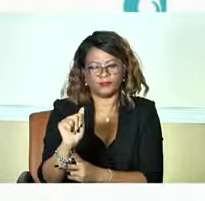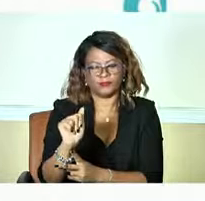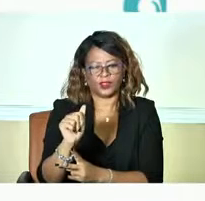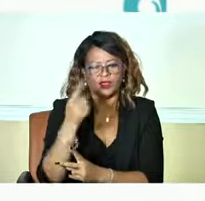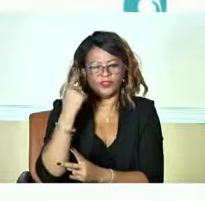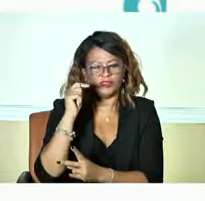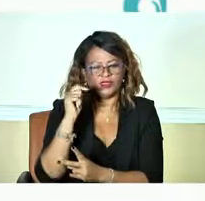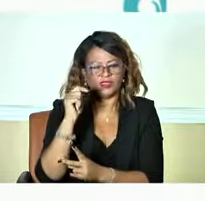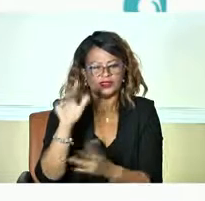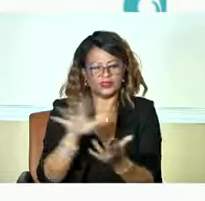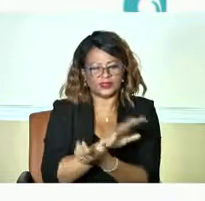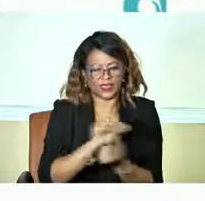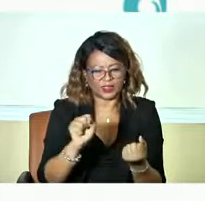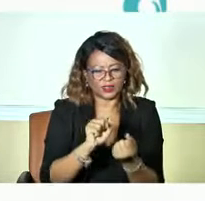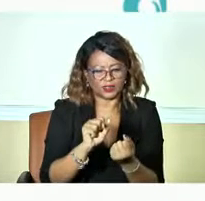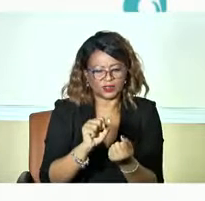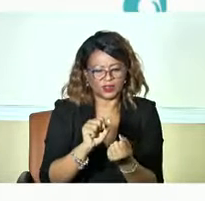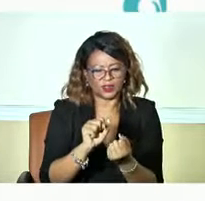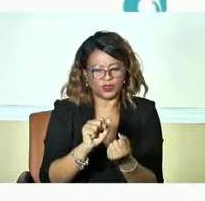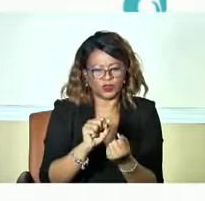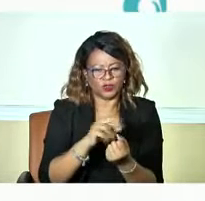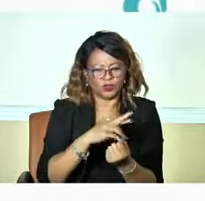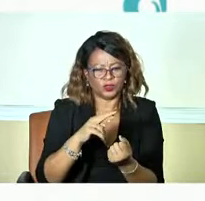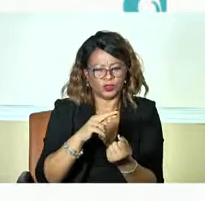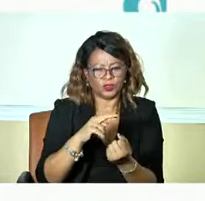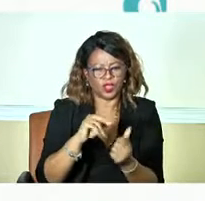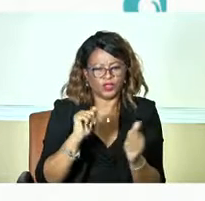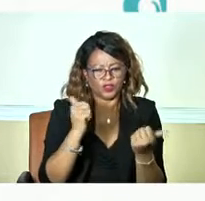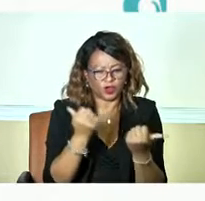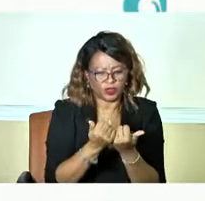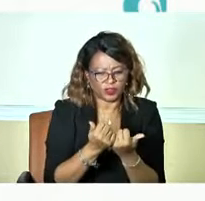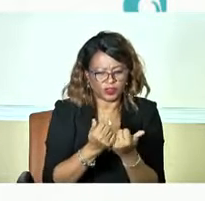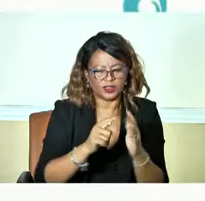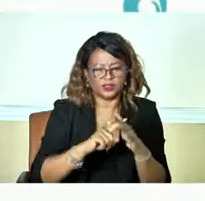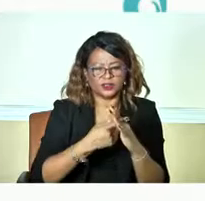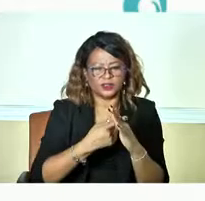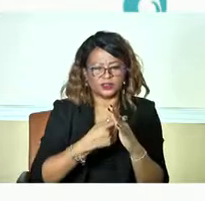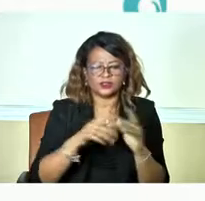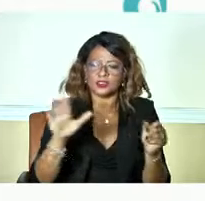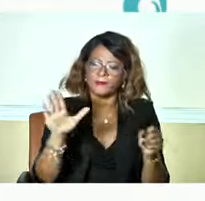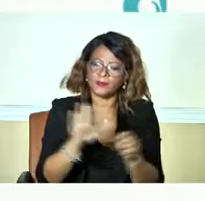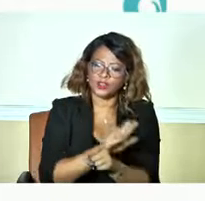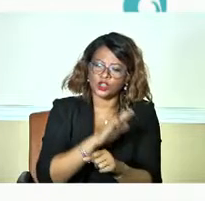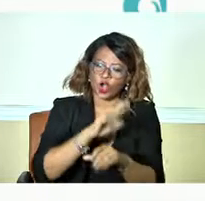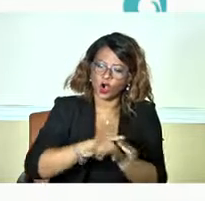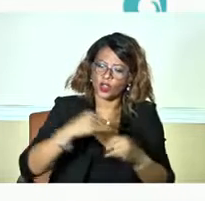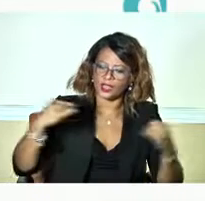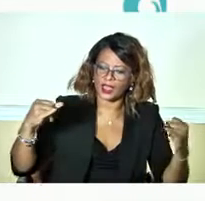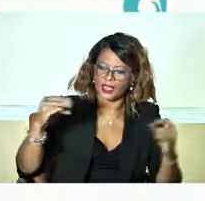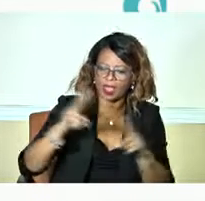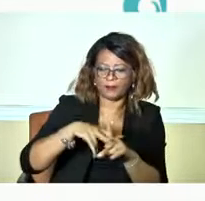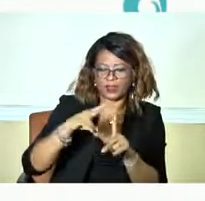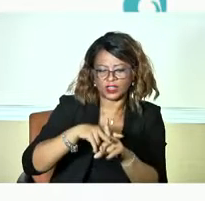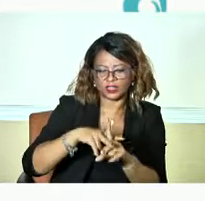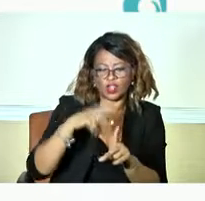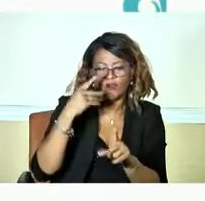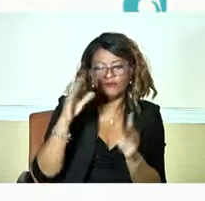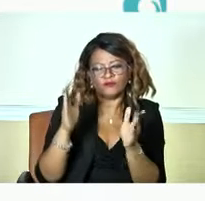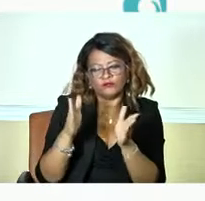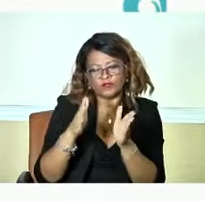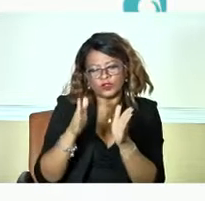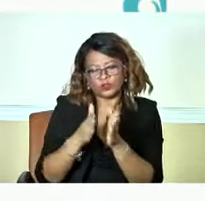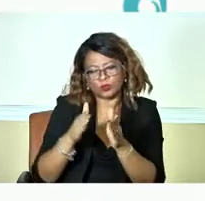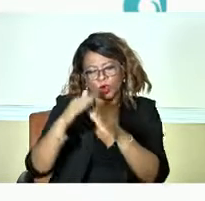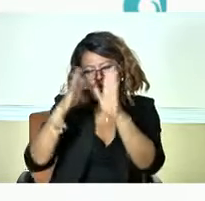the Disaster and Reconstruction Authority, launched its completely online application for small home